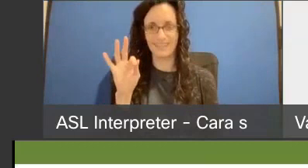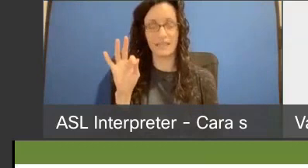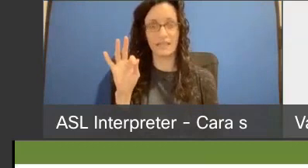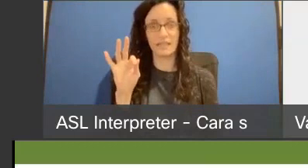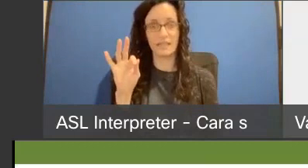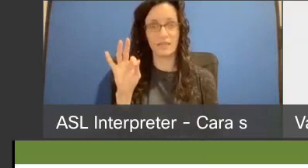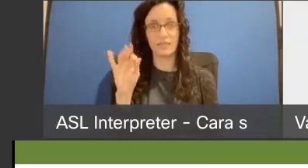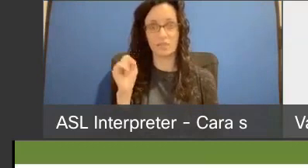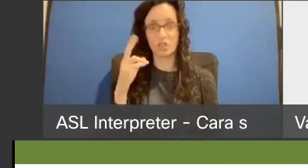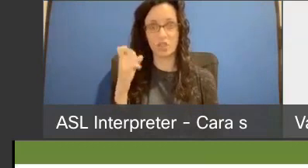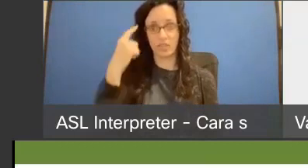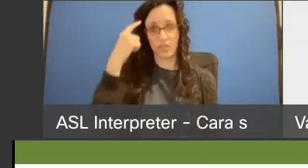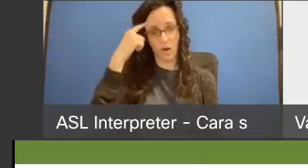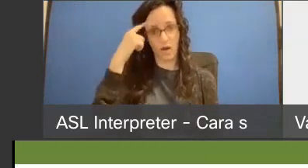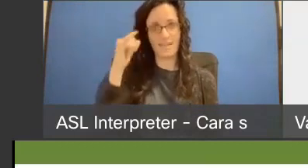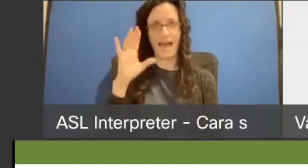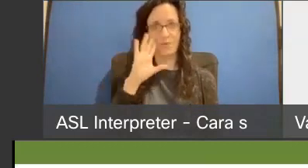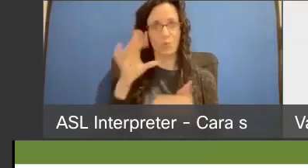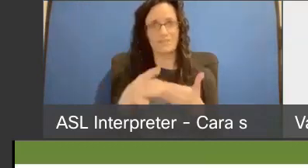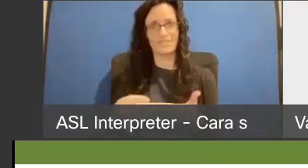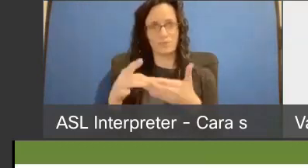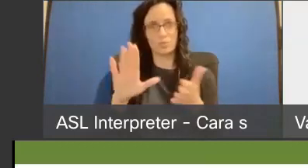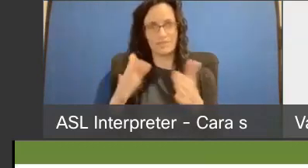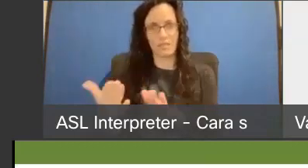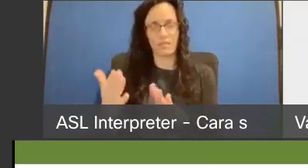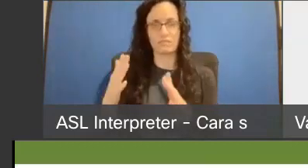to cause her to die, then yes. Exactly. And a couple of